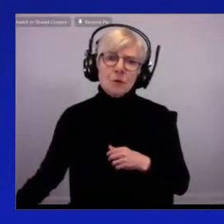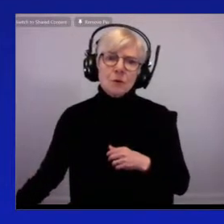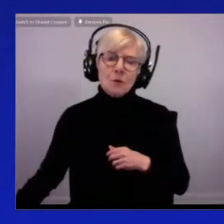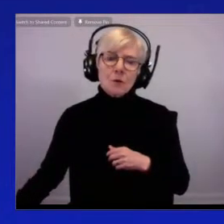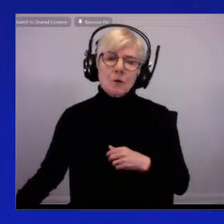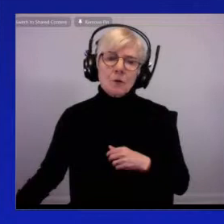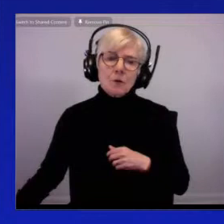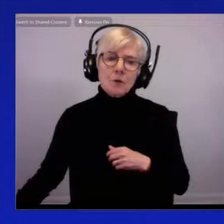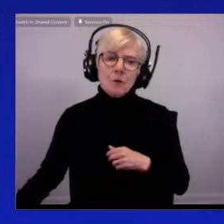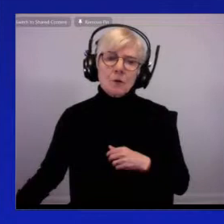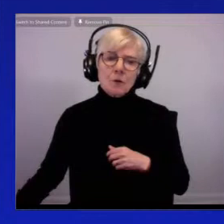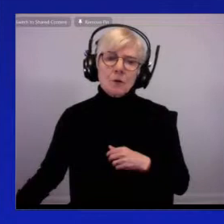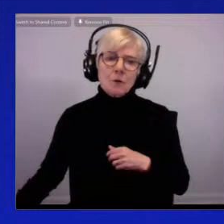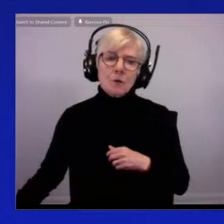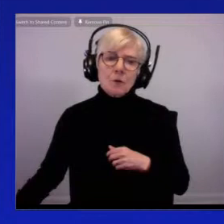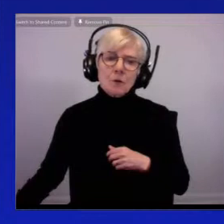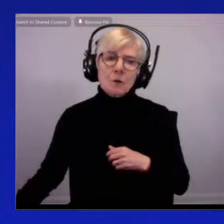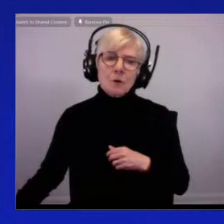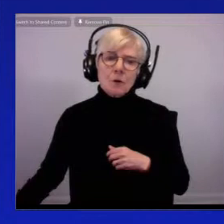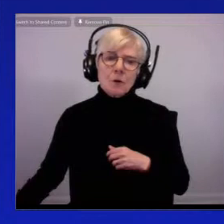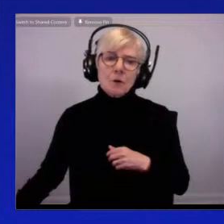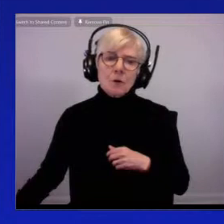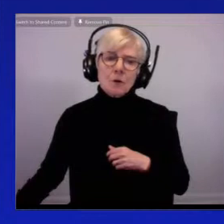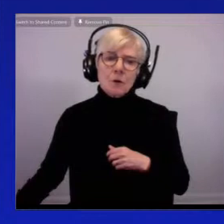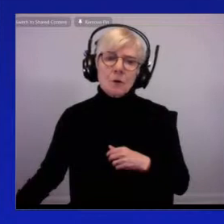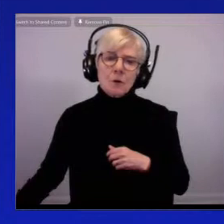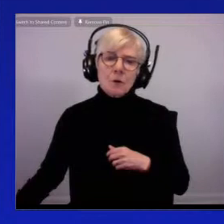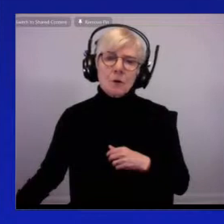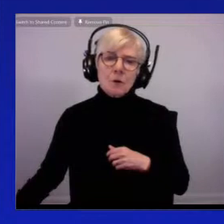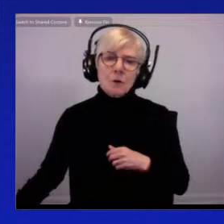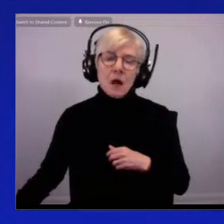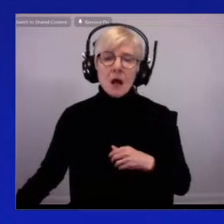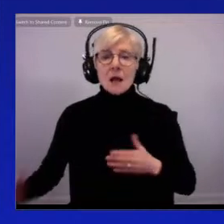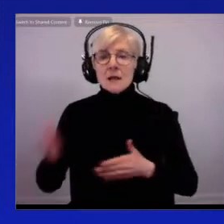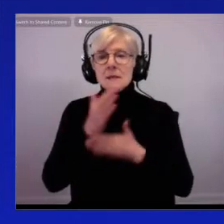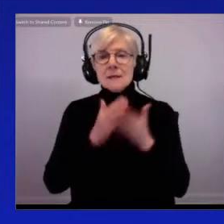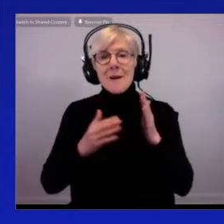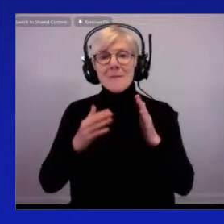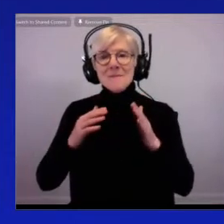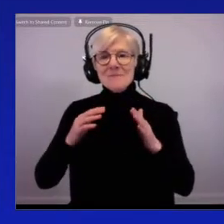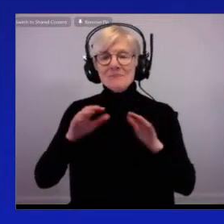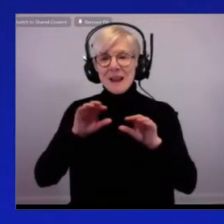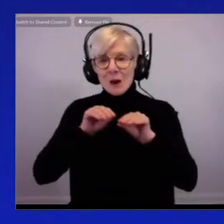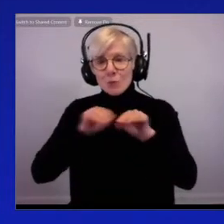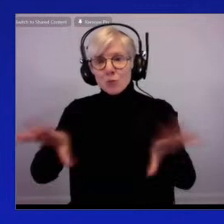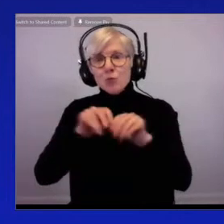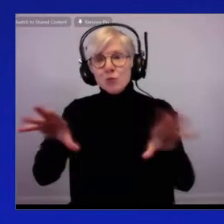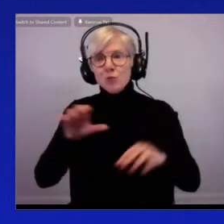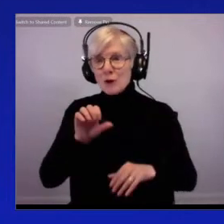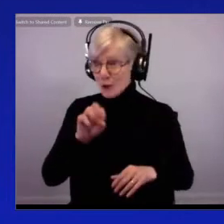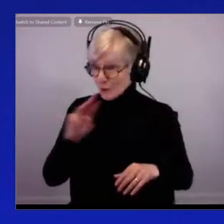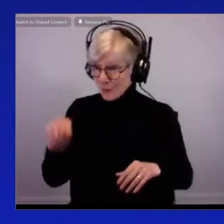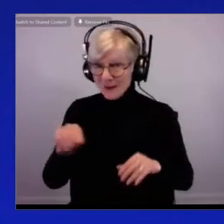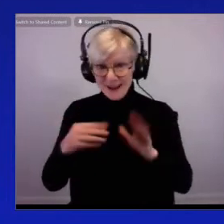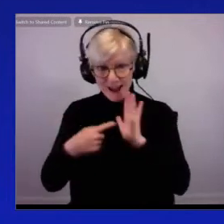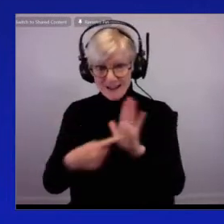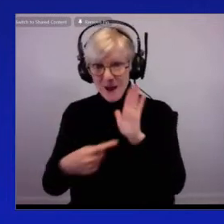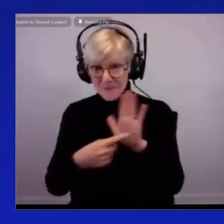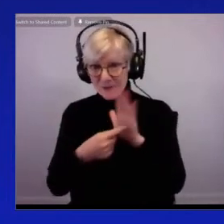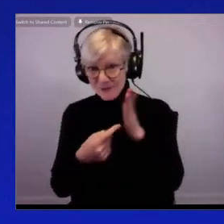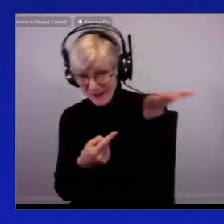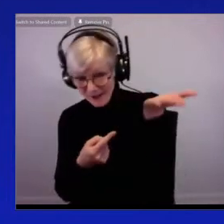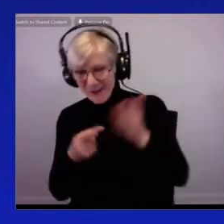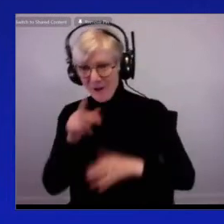There are a few examples here about some of our messages to address vaccine hesitancy on social media. We